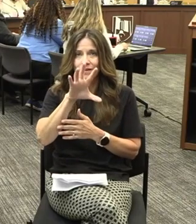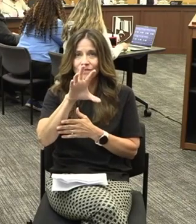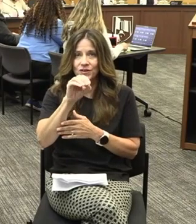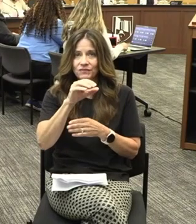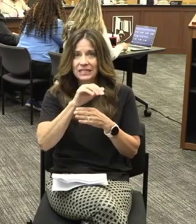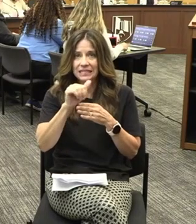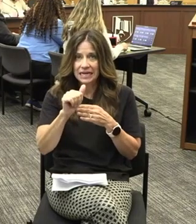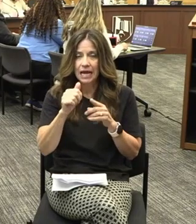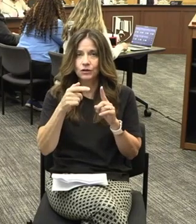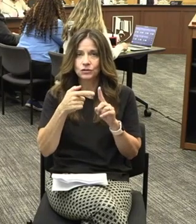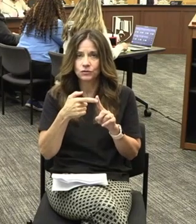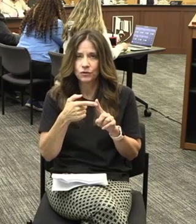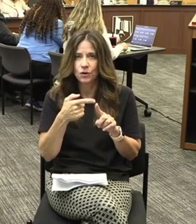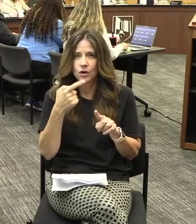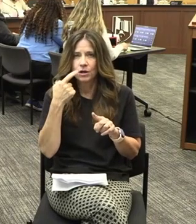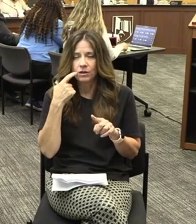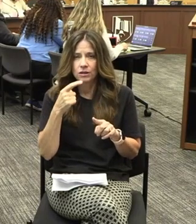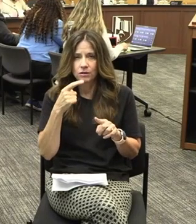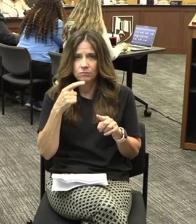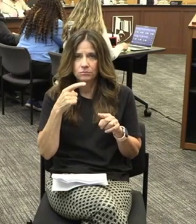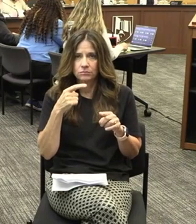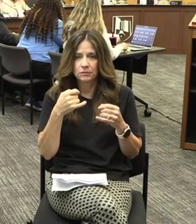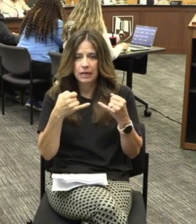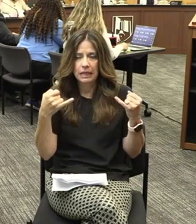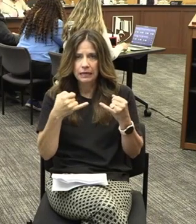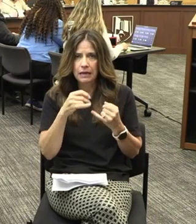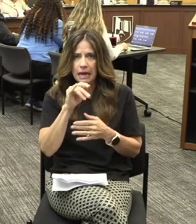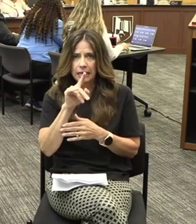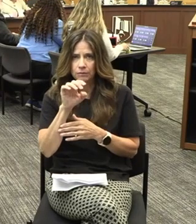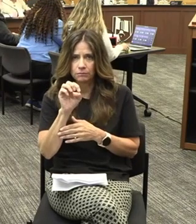$148,750 in the contingency line item.